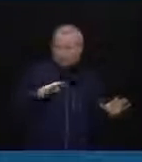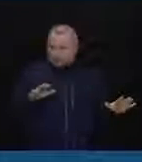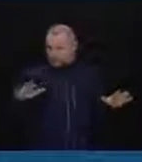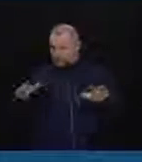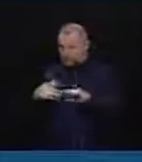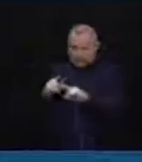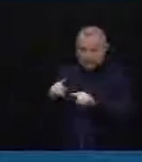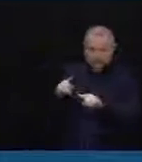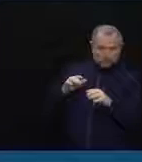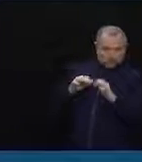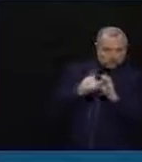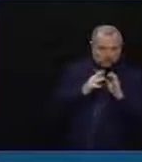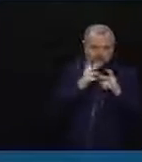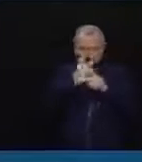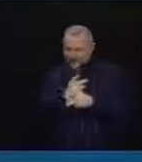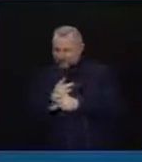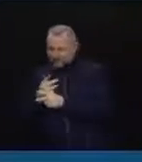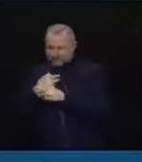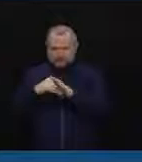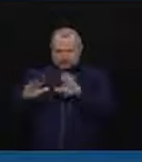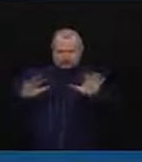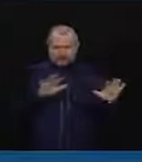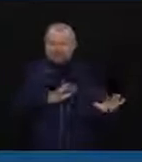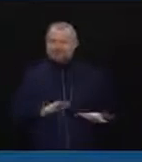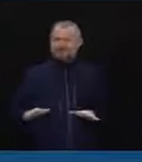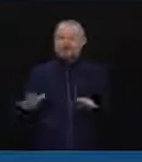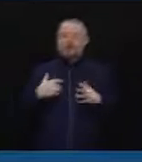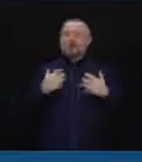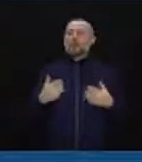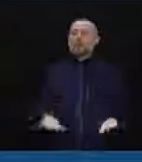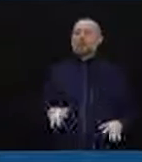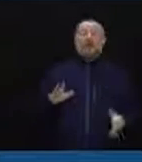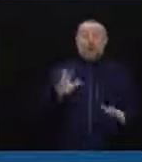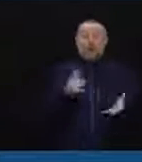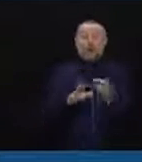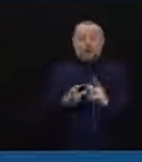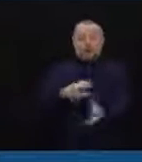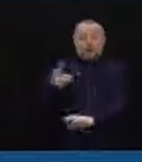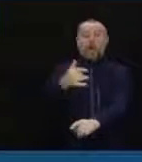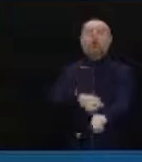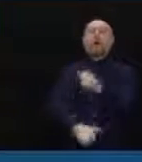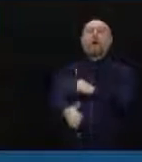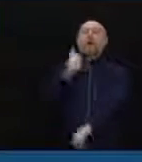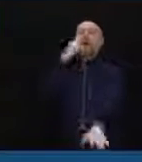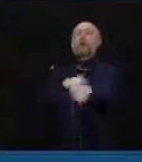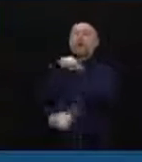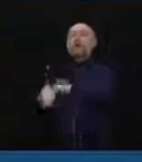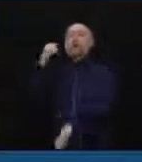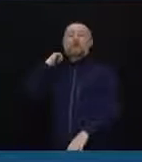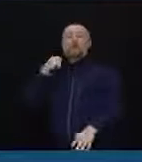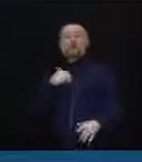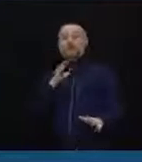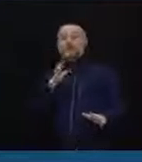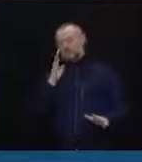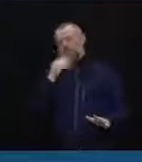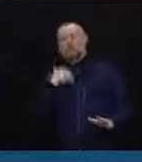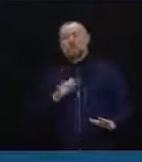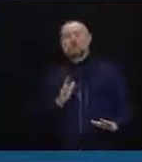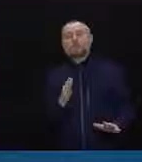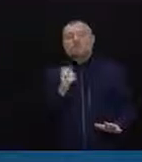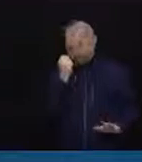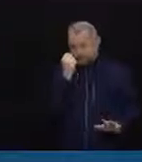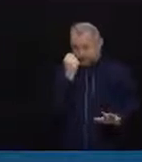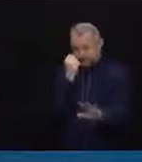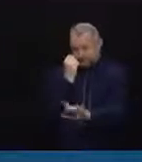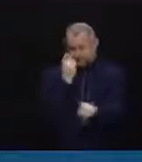the institution of this again, hopefully never again, but we have to be realistic. This has not been